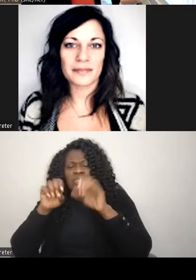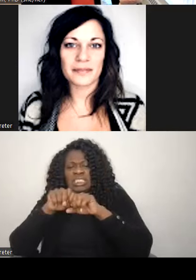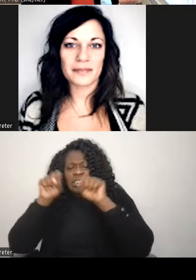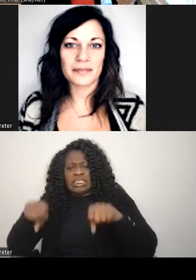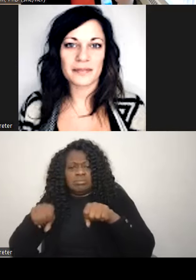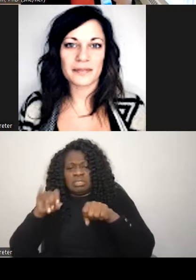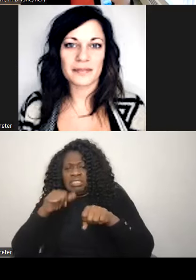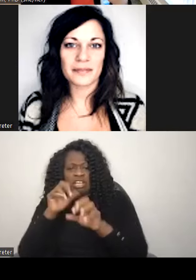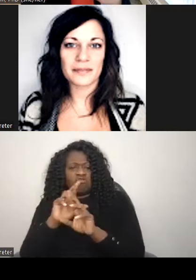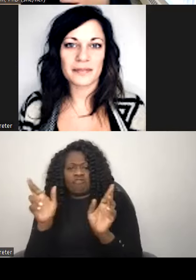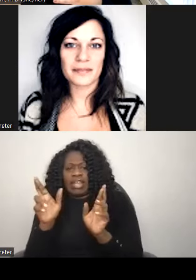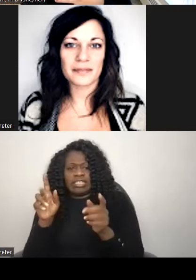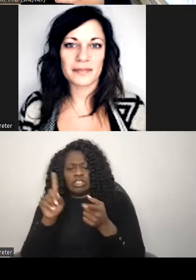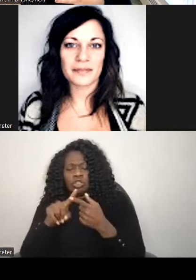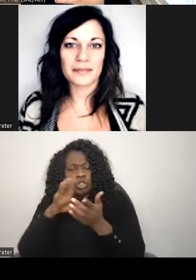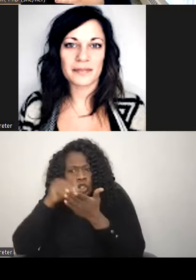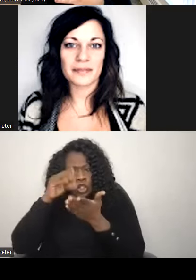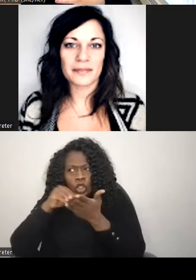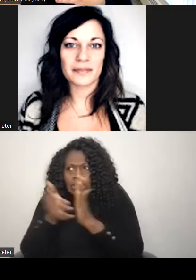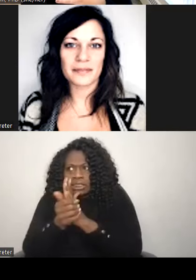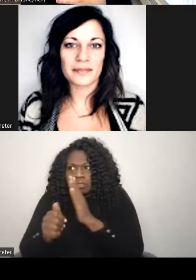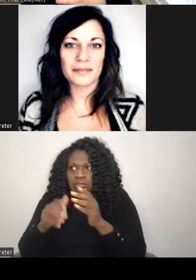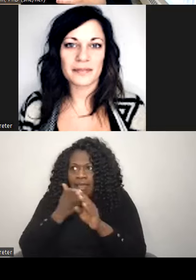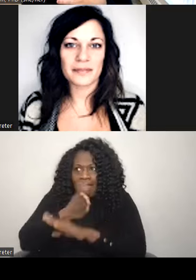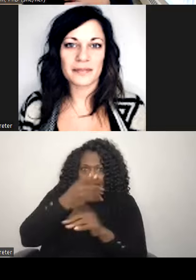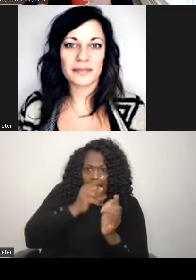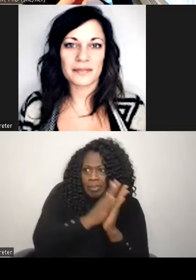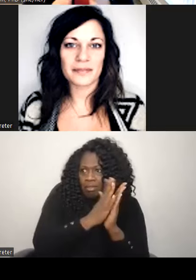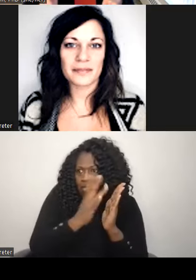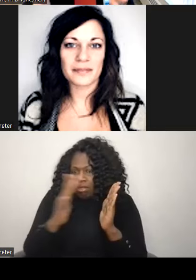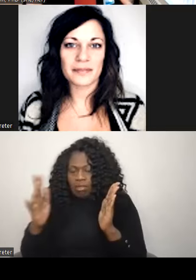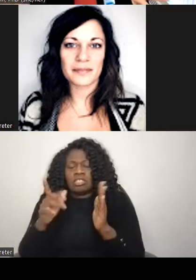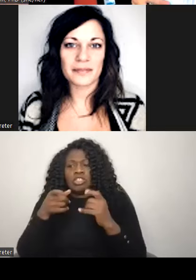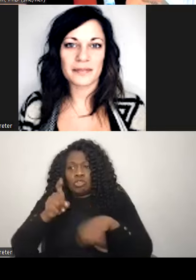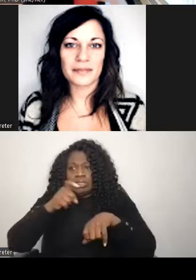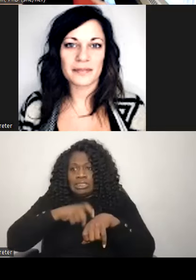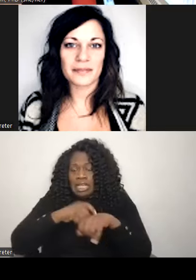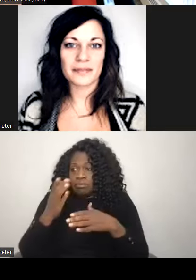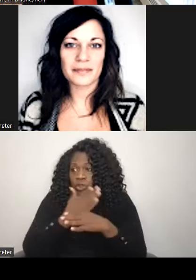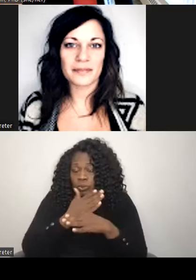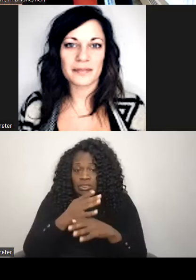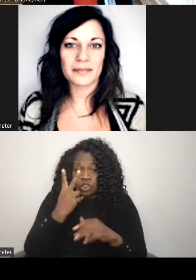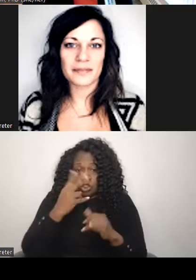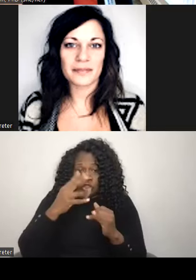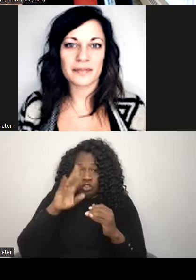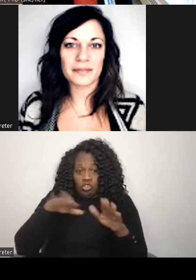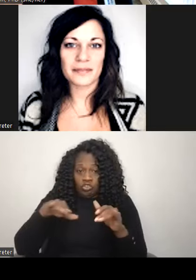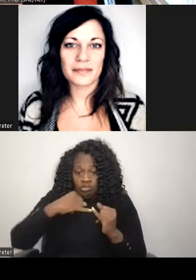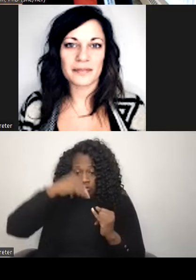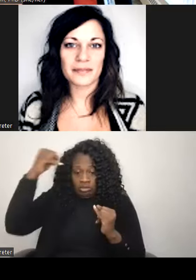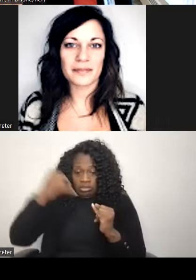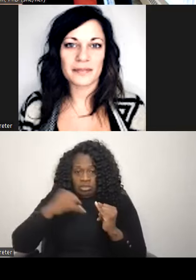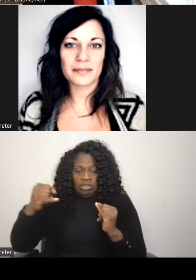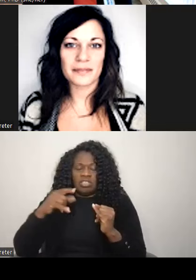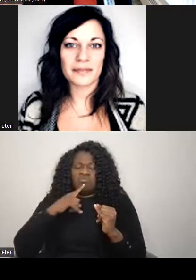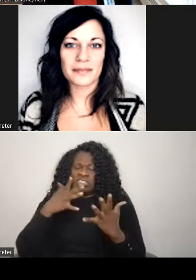not ready to learn the skills that come after it. And so over time, the difference between the two children magnifies and